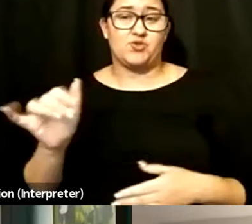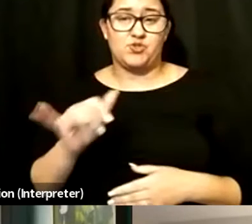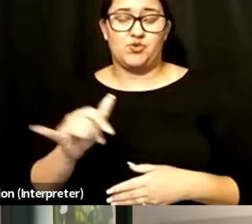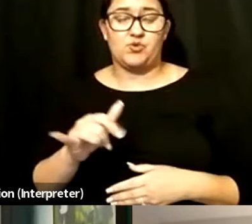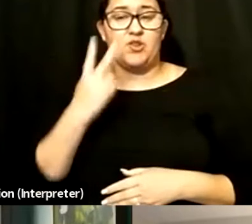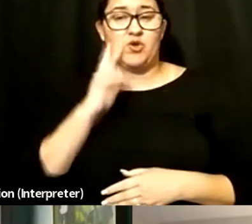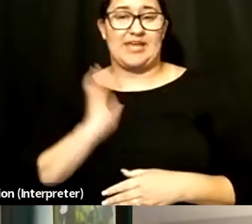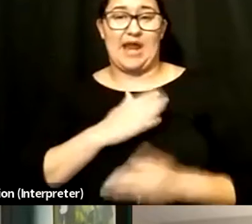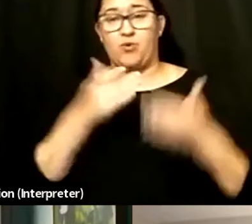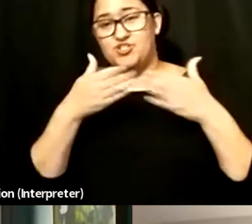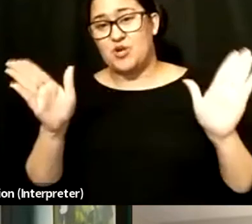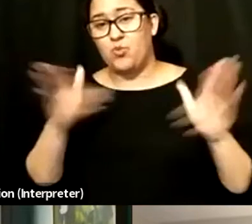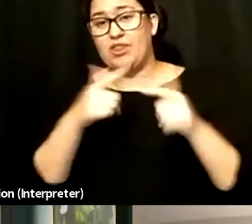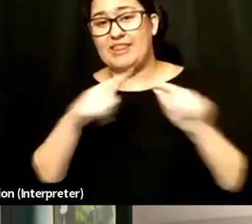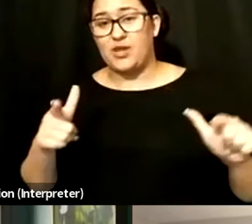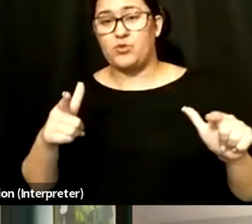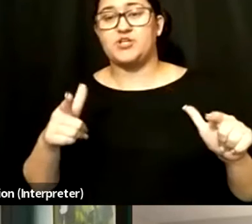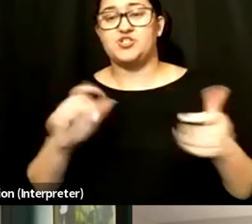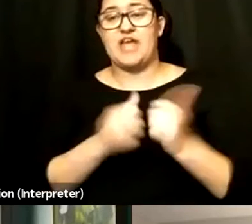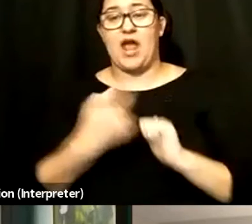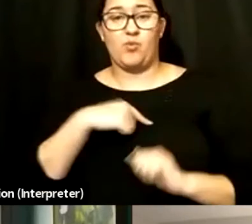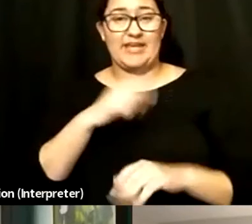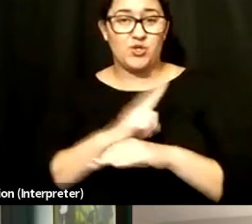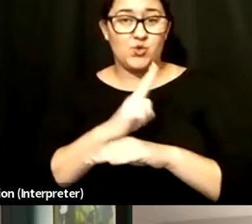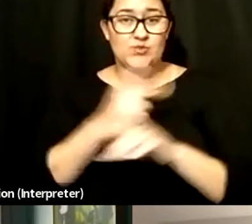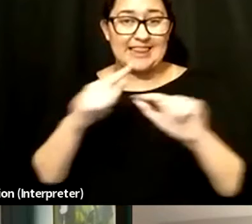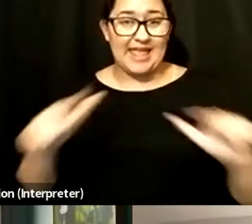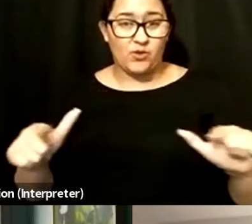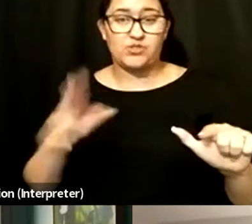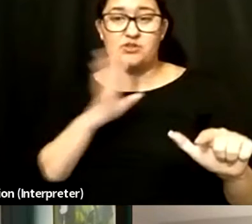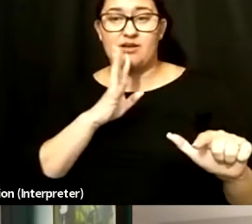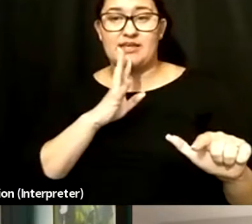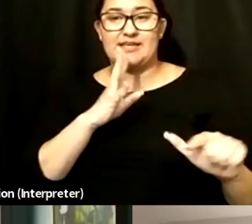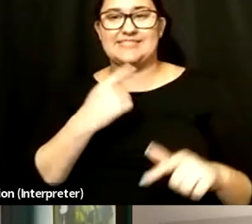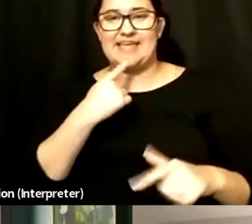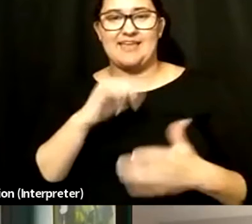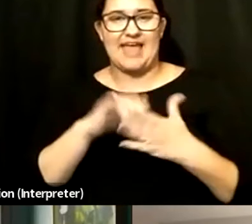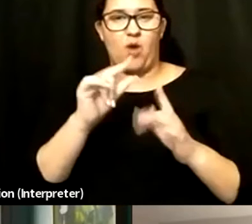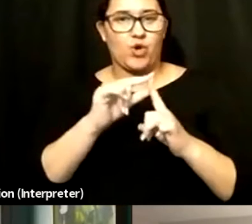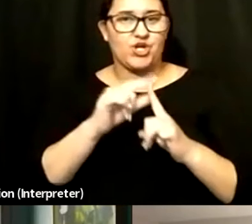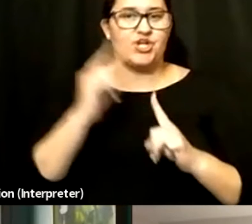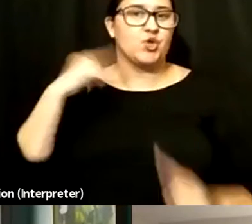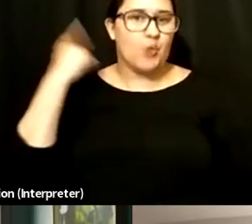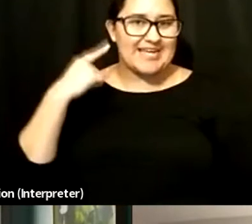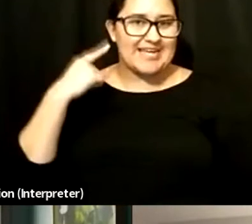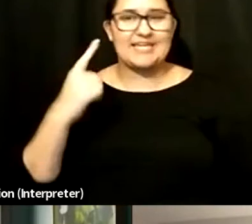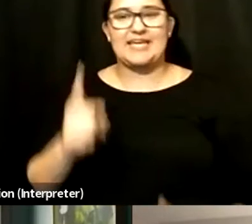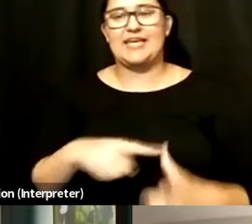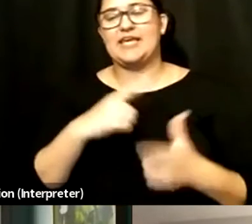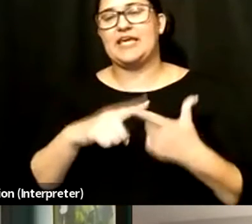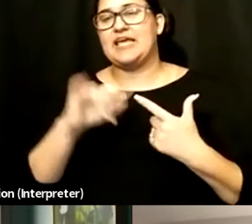general language, how we use language, saying crazy, that insane, lame,